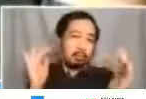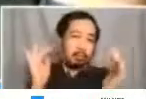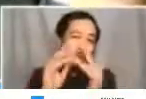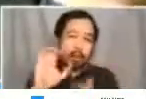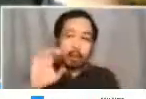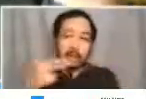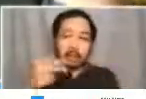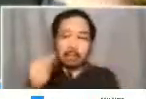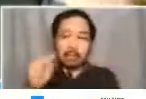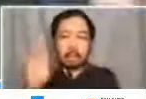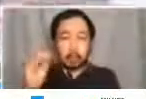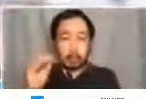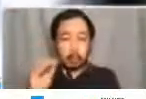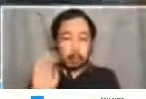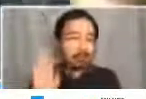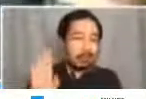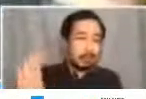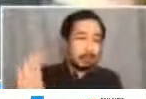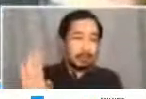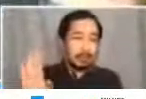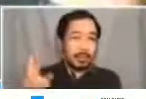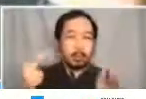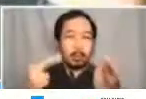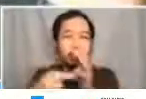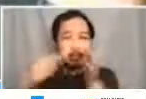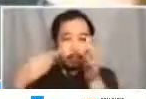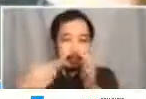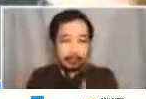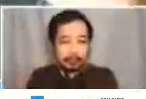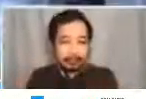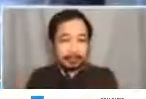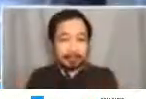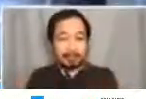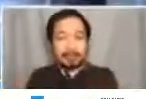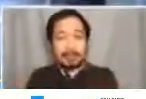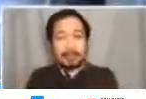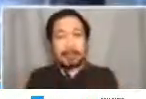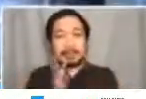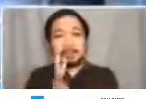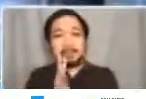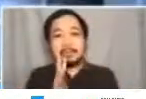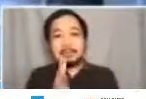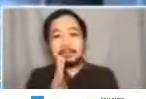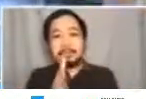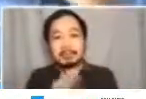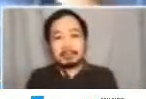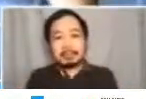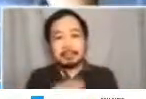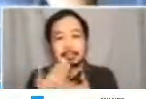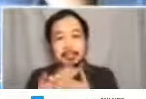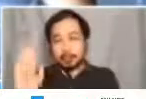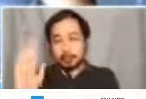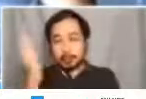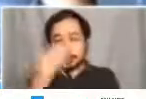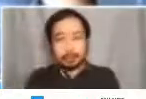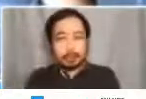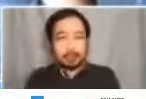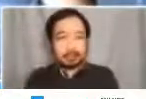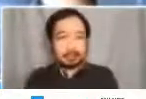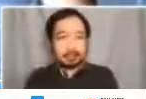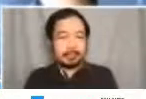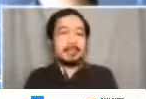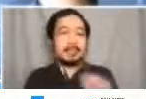mga OFWs din po nakararating and need to fly back home, ganun din po, hindi rin po leisure. But other than that po